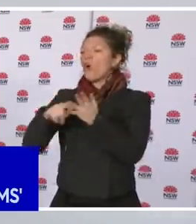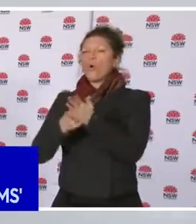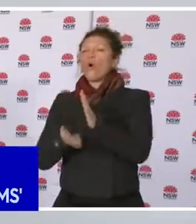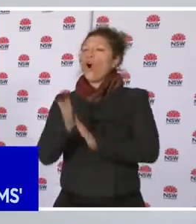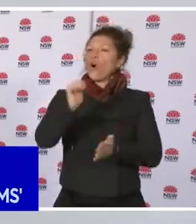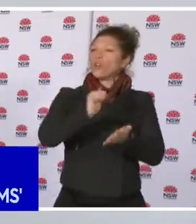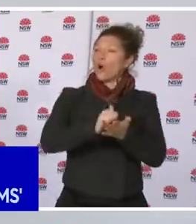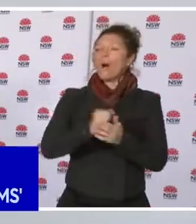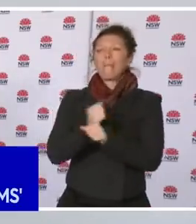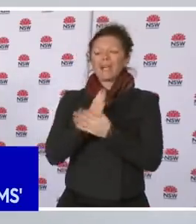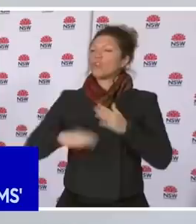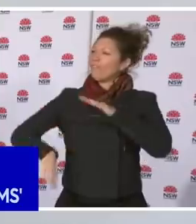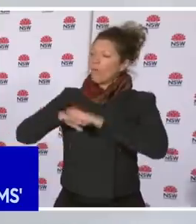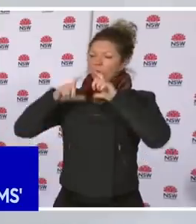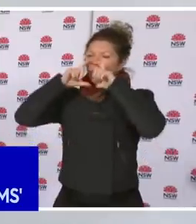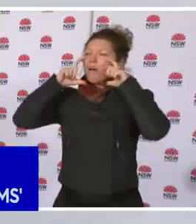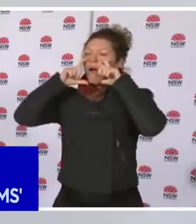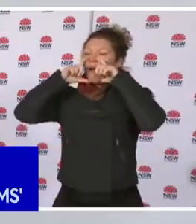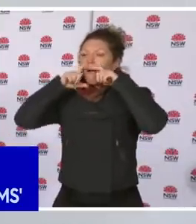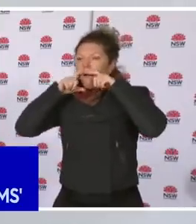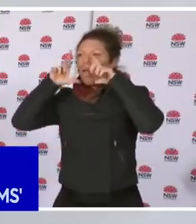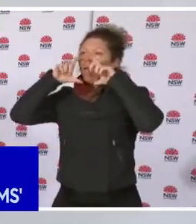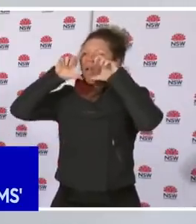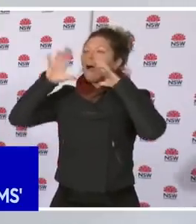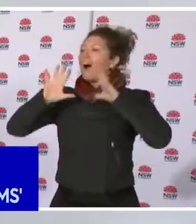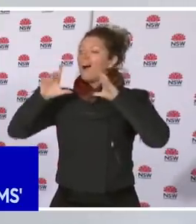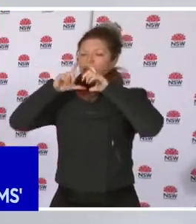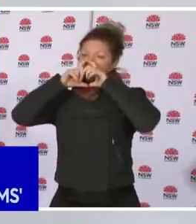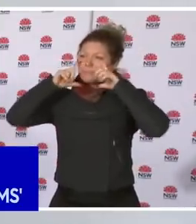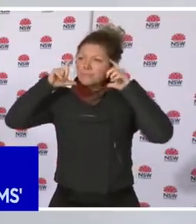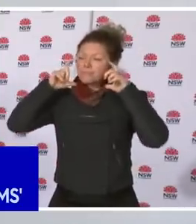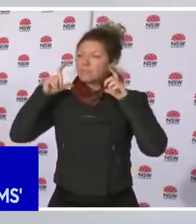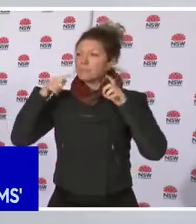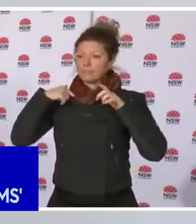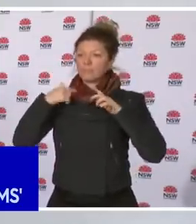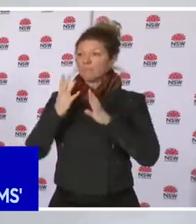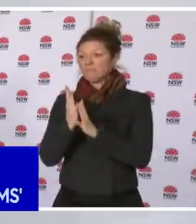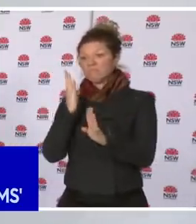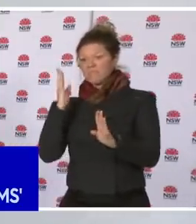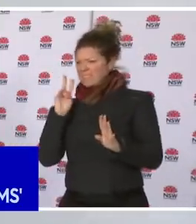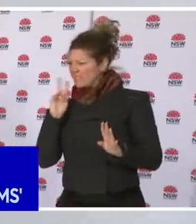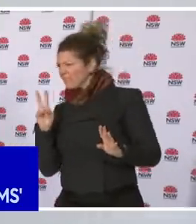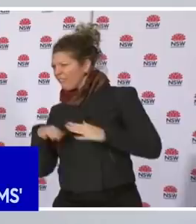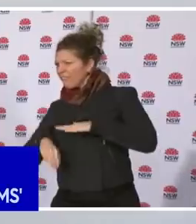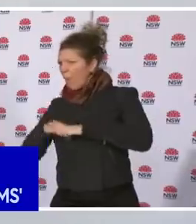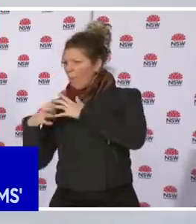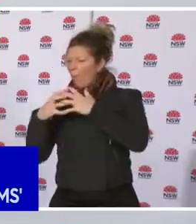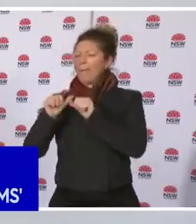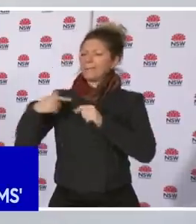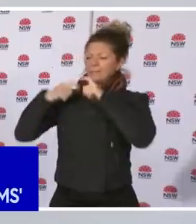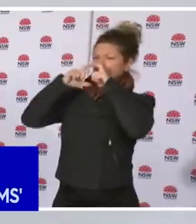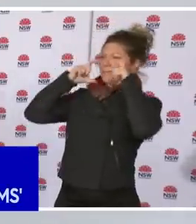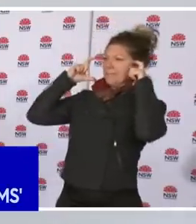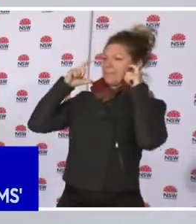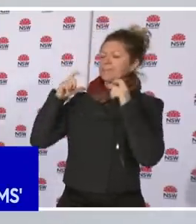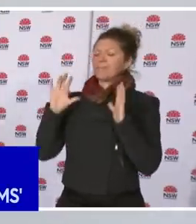when you're entering any indoor premises, queuing. Make your trips as short as possible. And remember that message about chemist